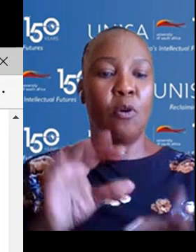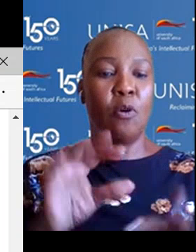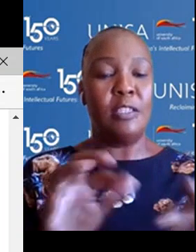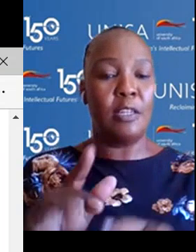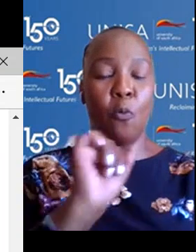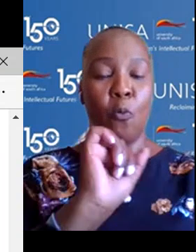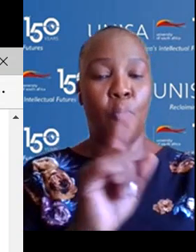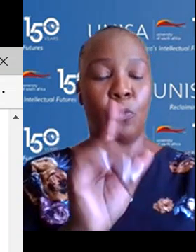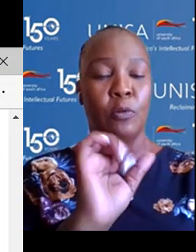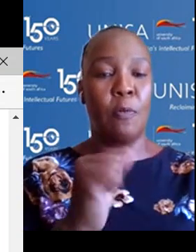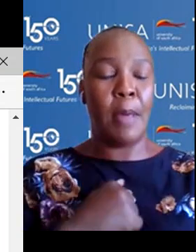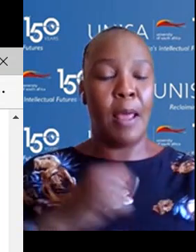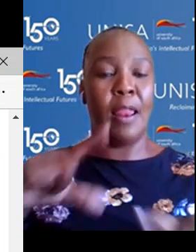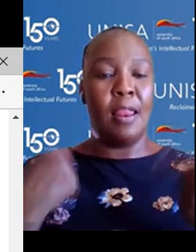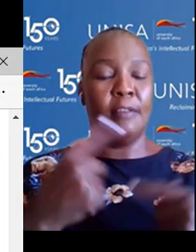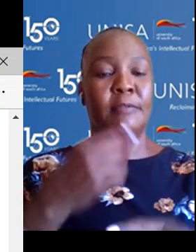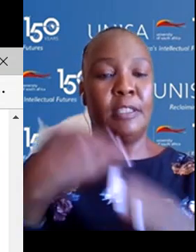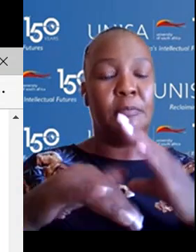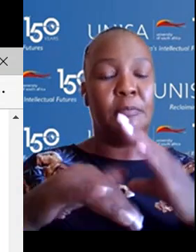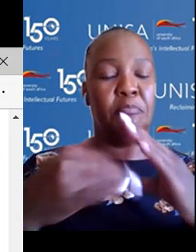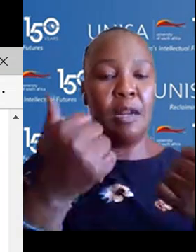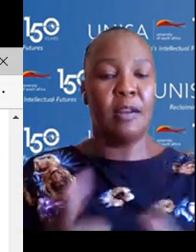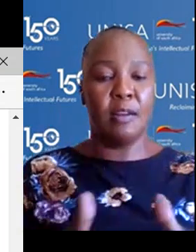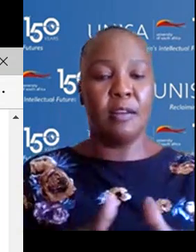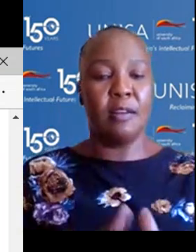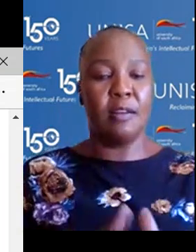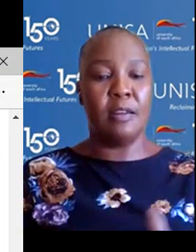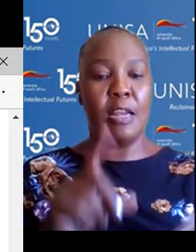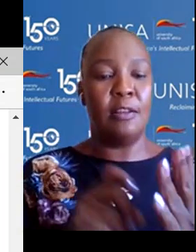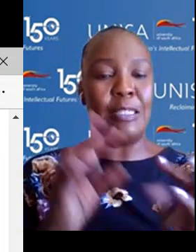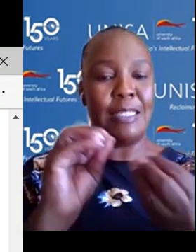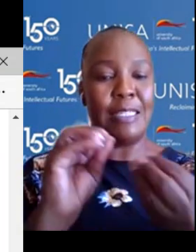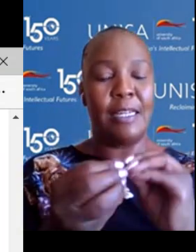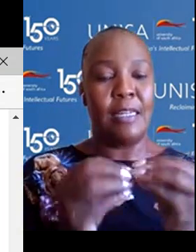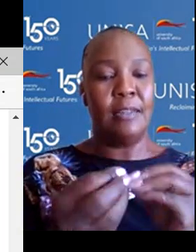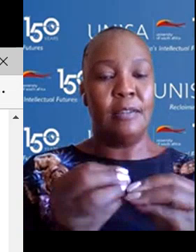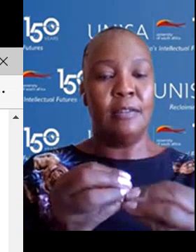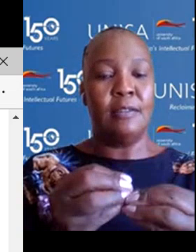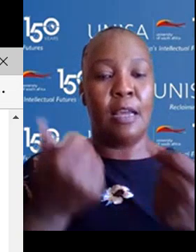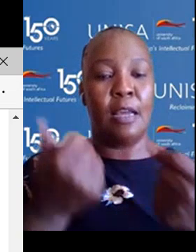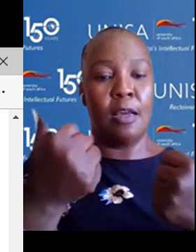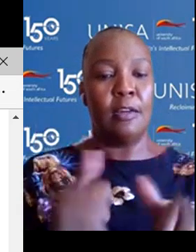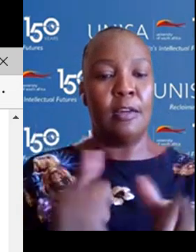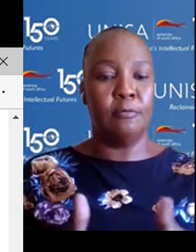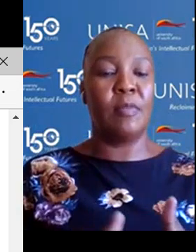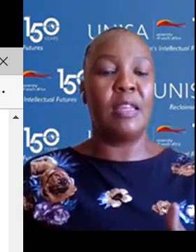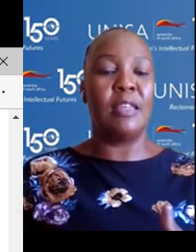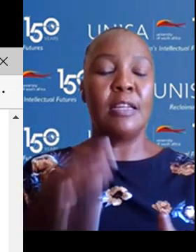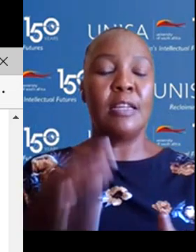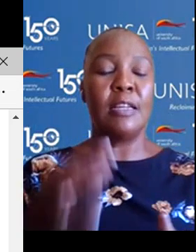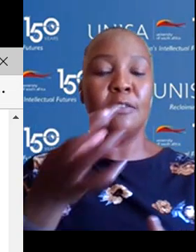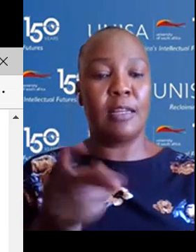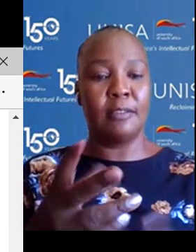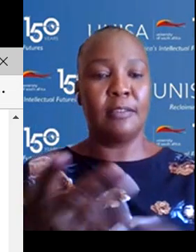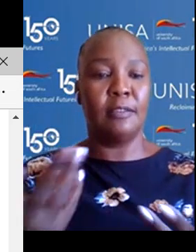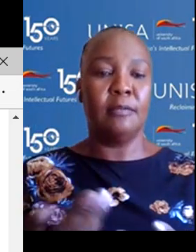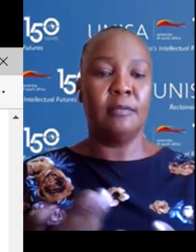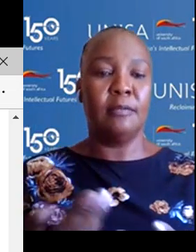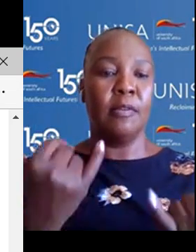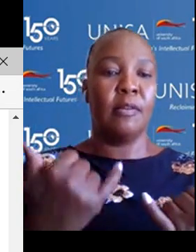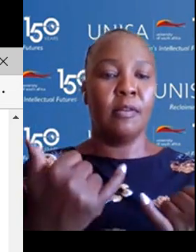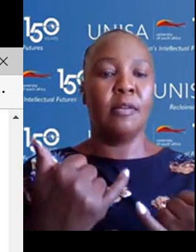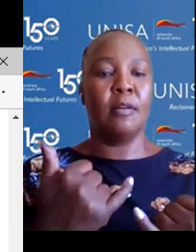My Life email account, and then you're going to click on Create Account. Then it's going to say to you, okay, now we're going to want